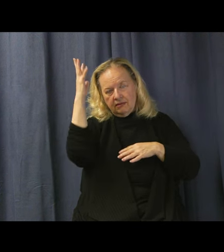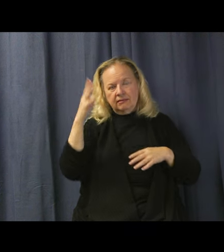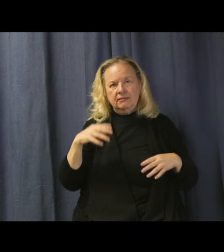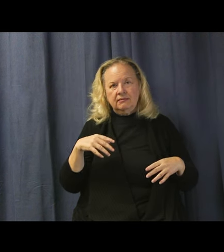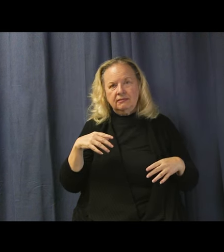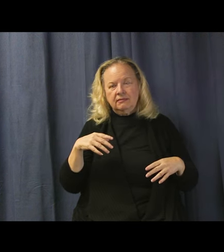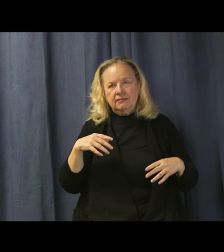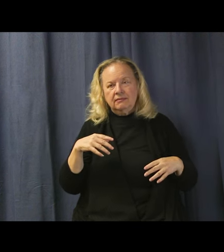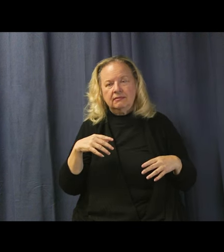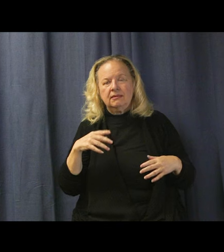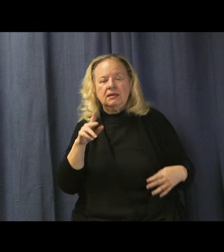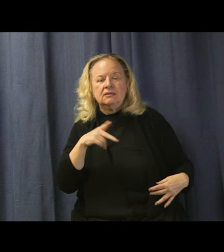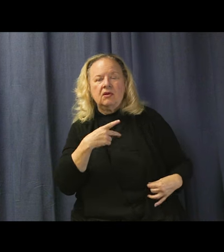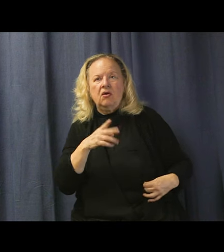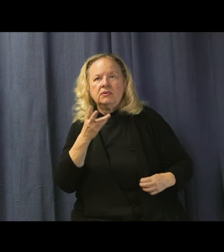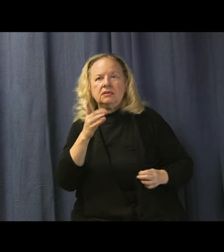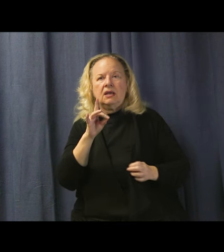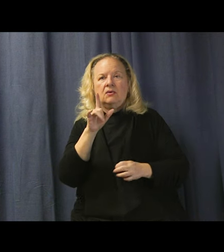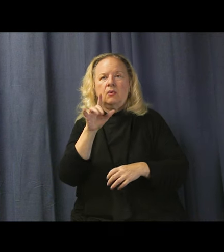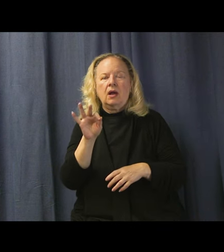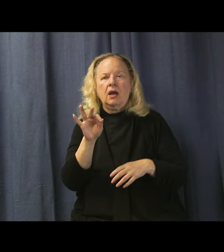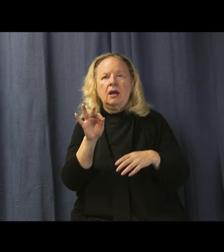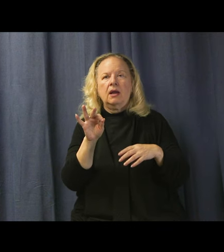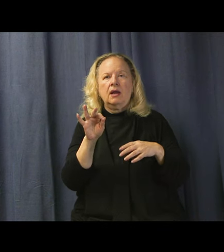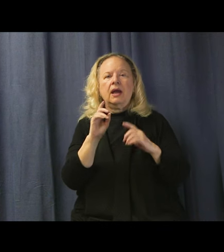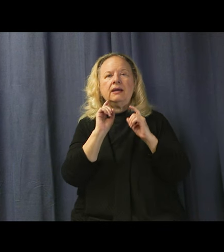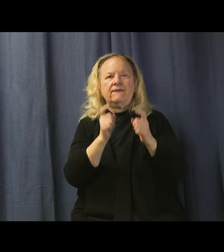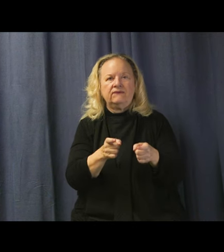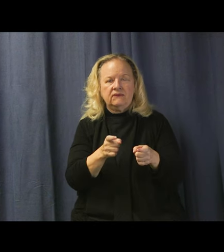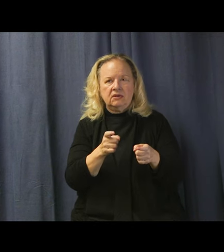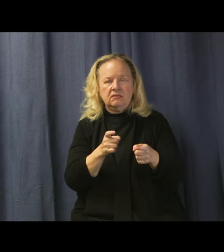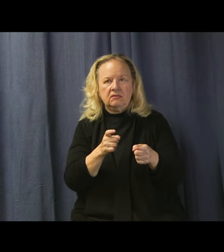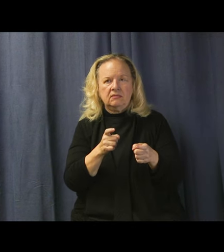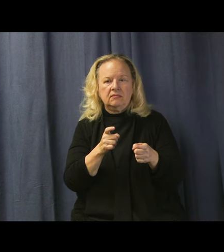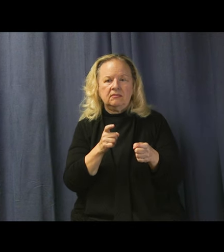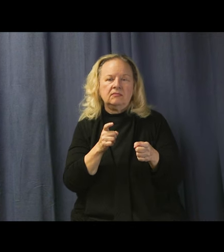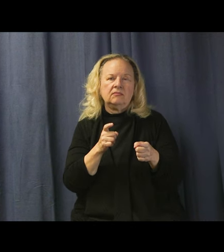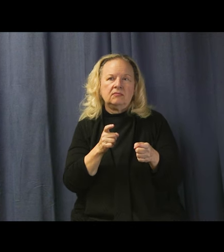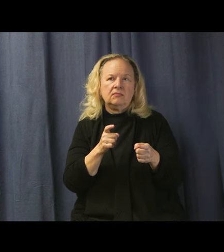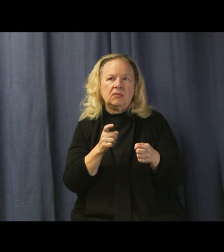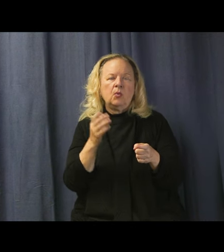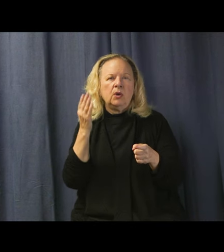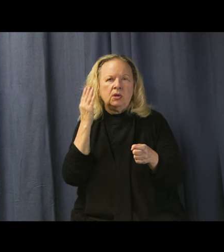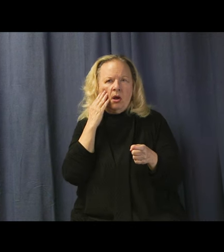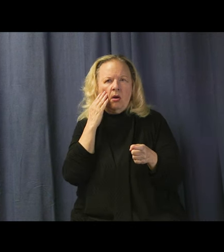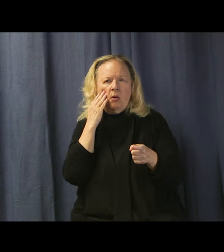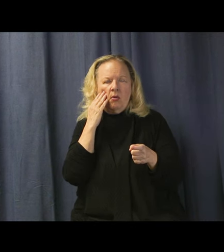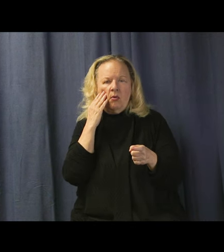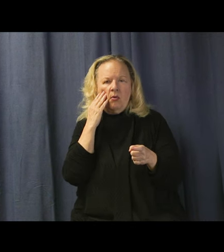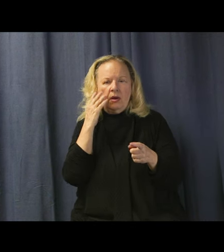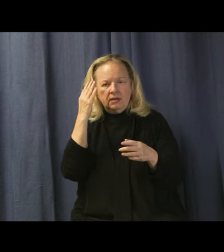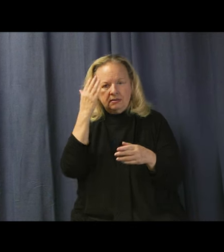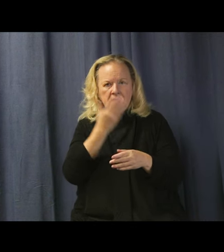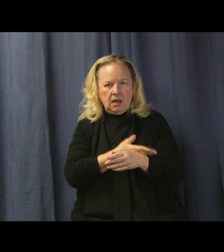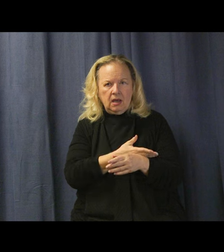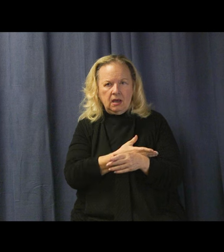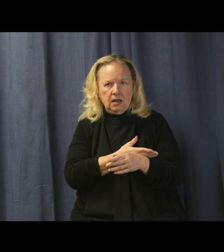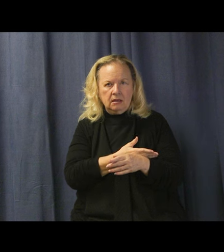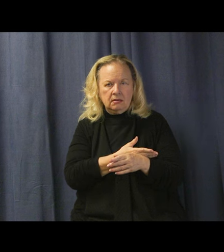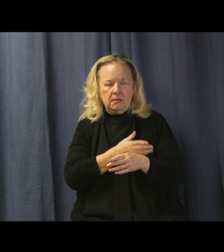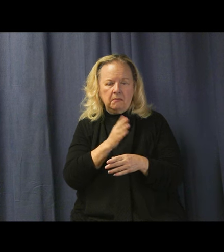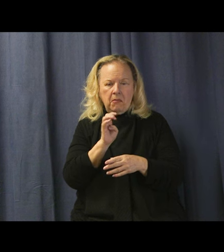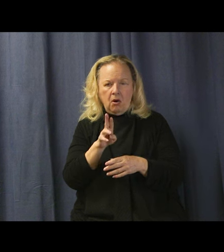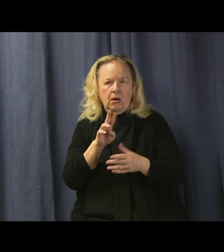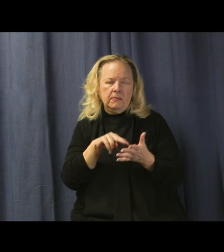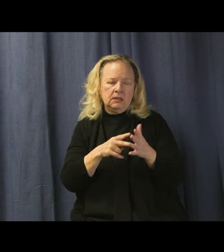Shai in Psalm 68:29 means a gift. And we know bar is son. And so we see